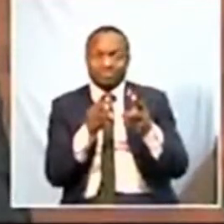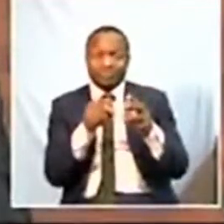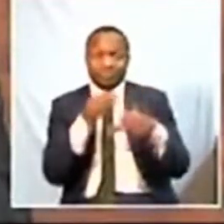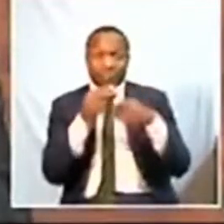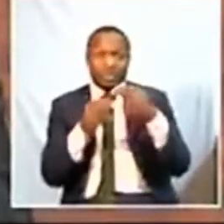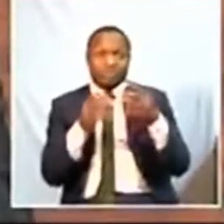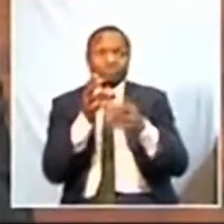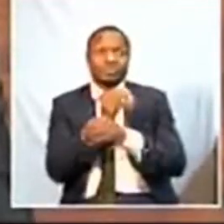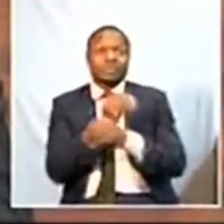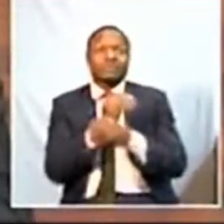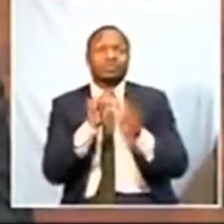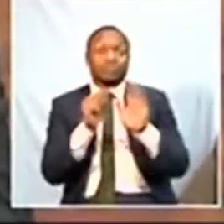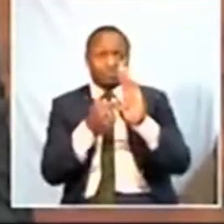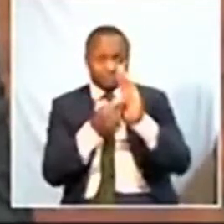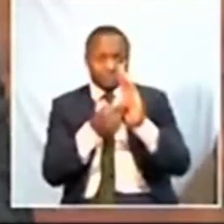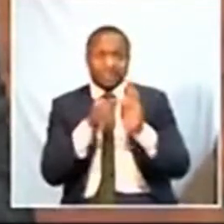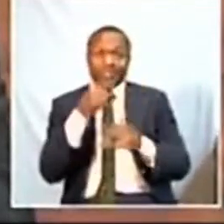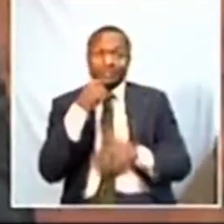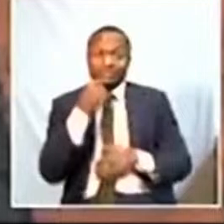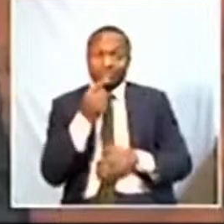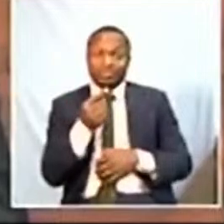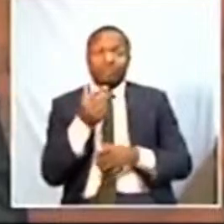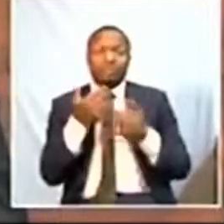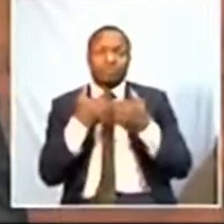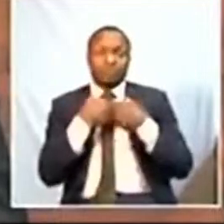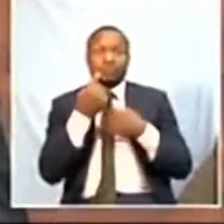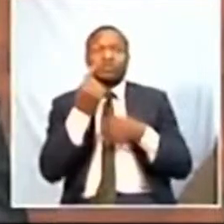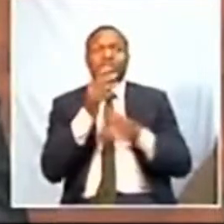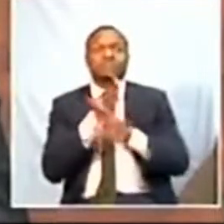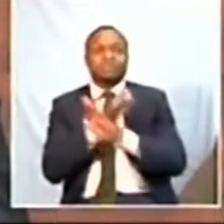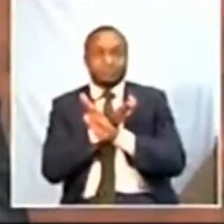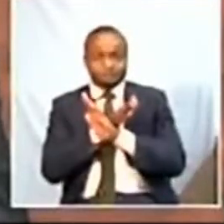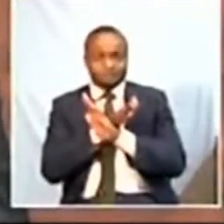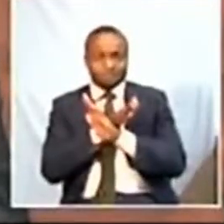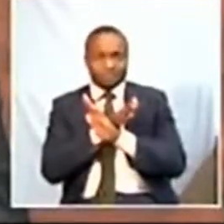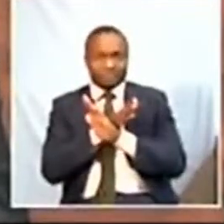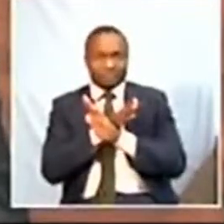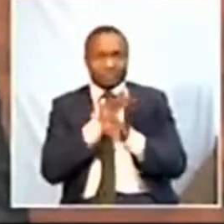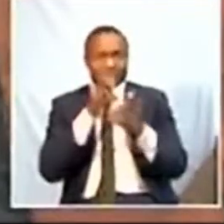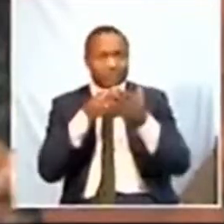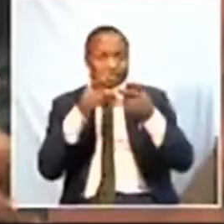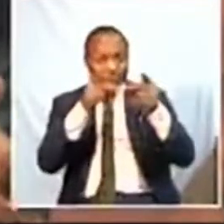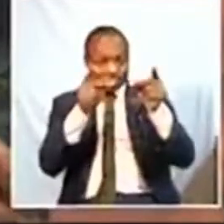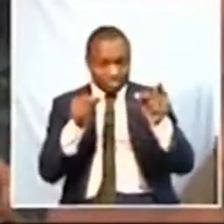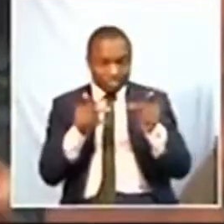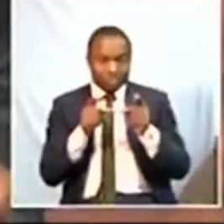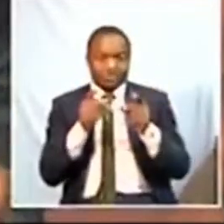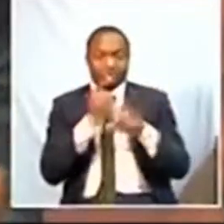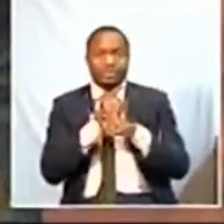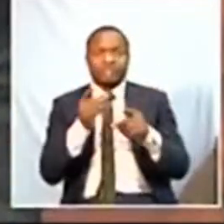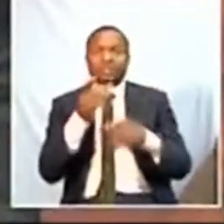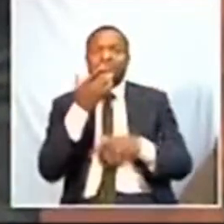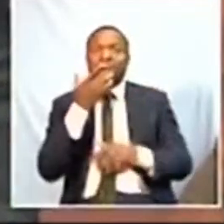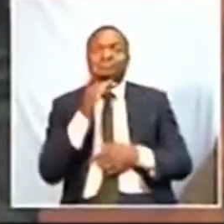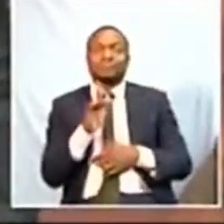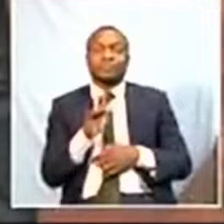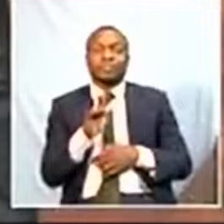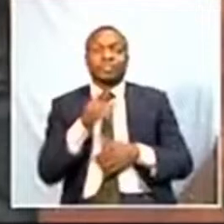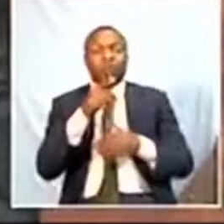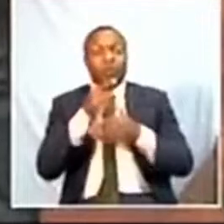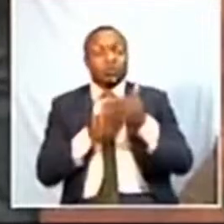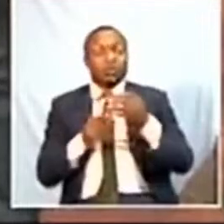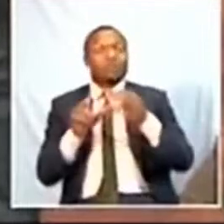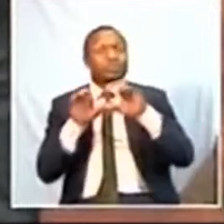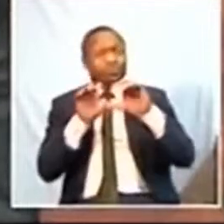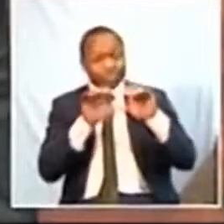missing the point. I always say, we have one Zambia. In these positions, we are just privileged. So what are we